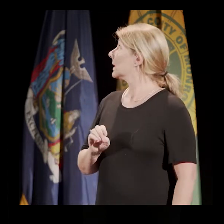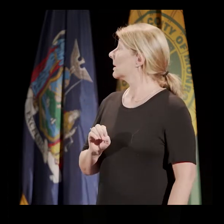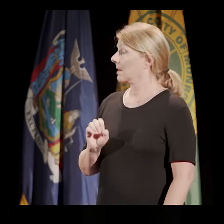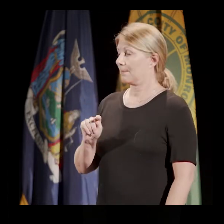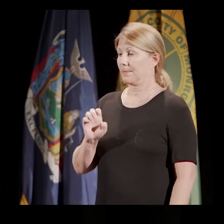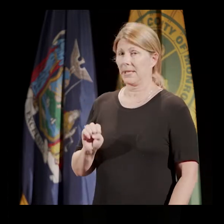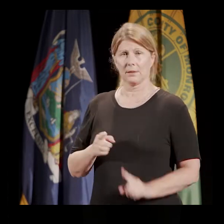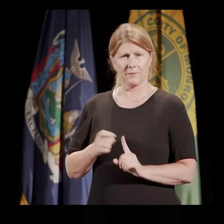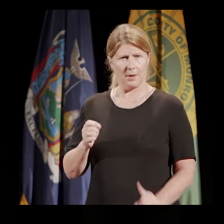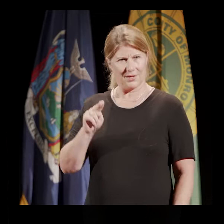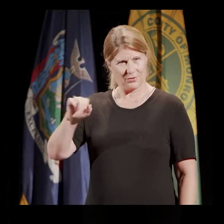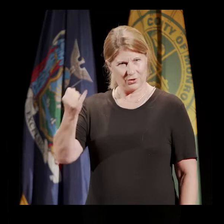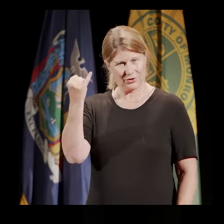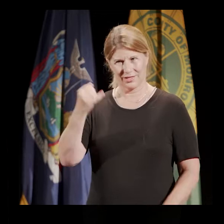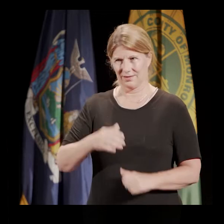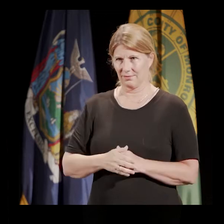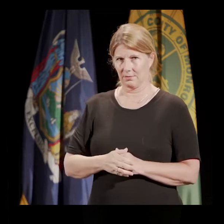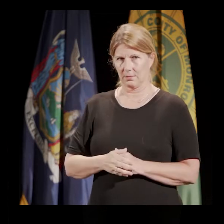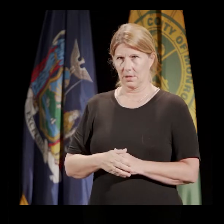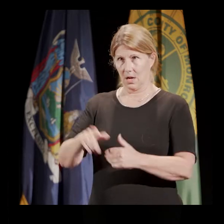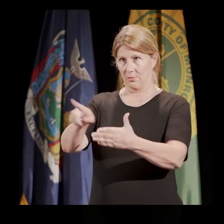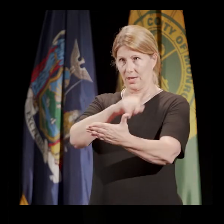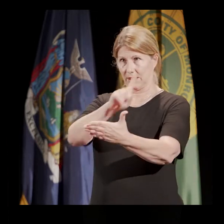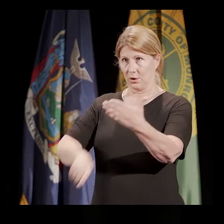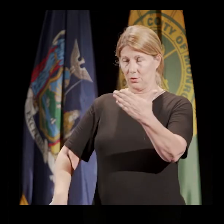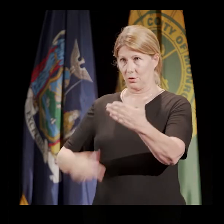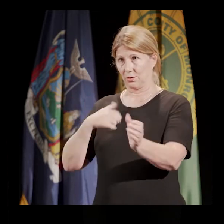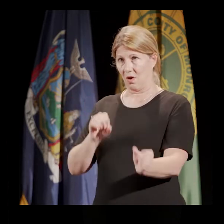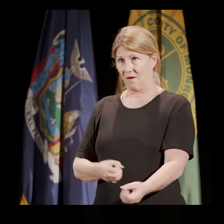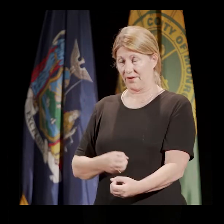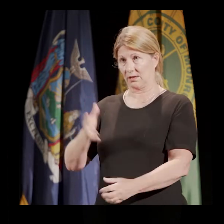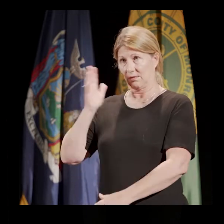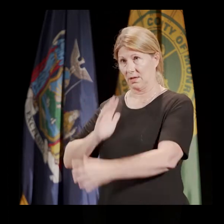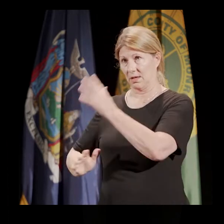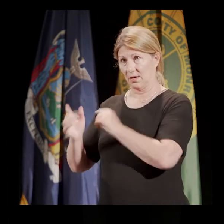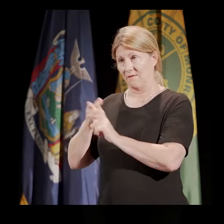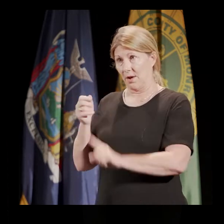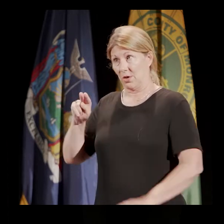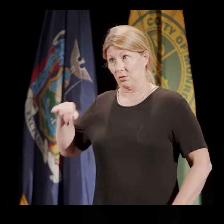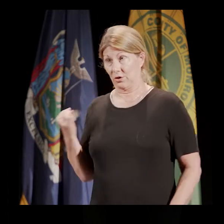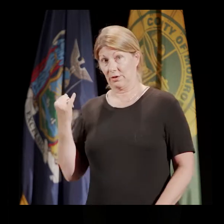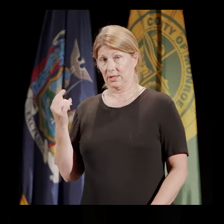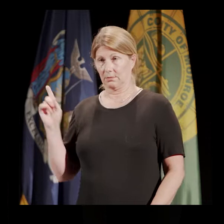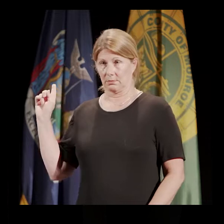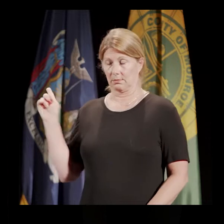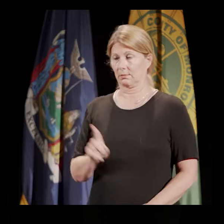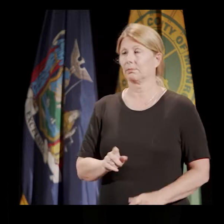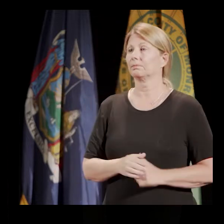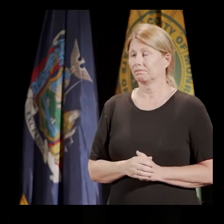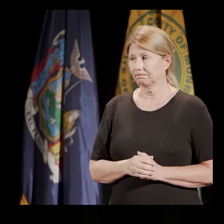New Jersey's prosecutor's office and worked with the community to help prevent and close homicide